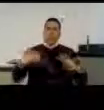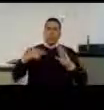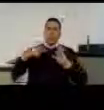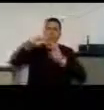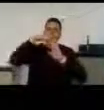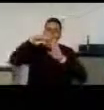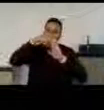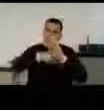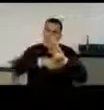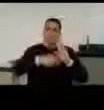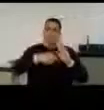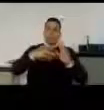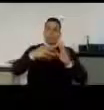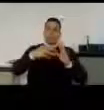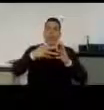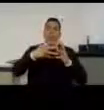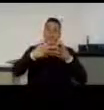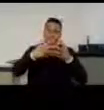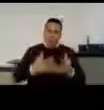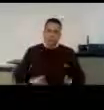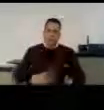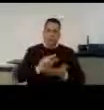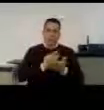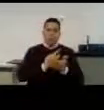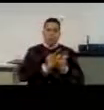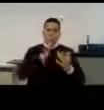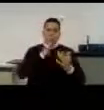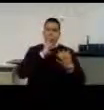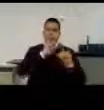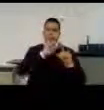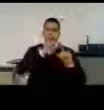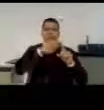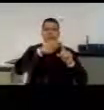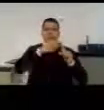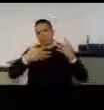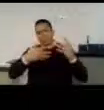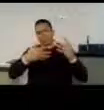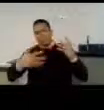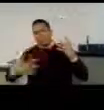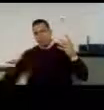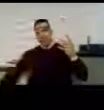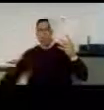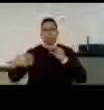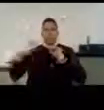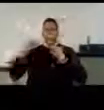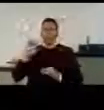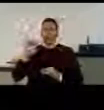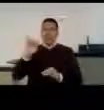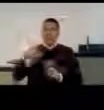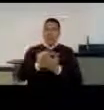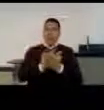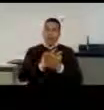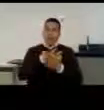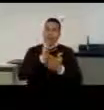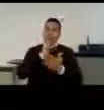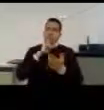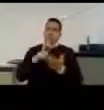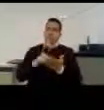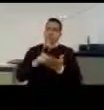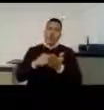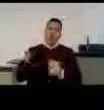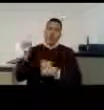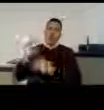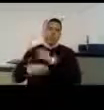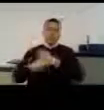deep, it is very detailed, and it was a long time in coming. It is fascinating that for so many years we had civil rights